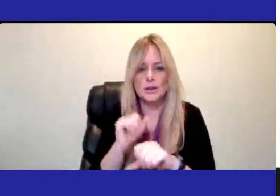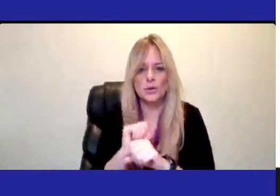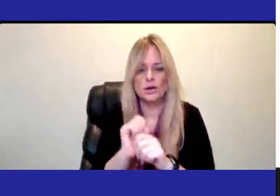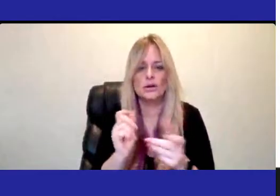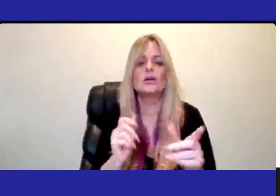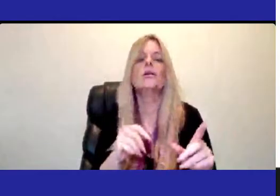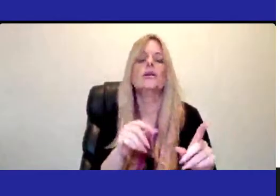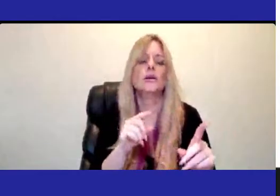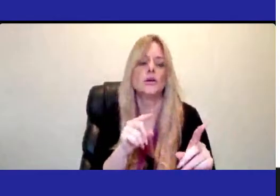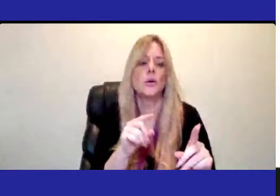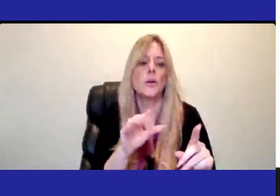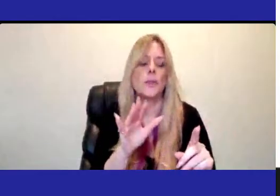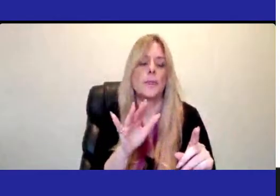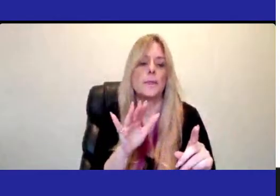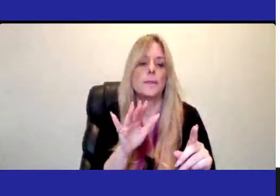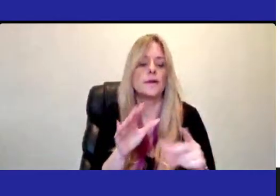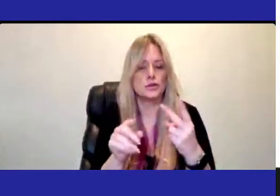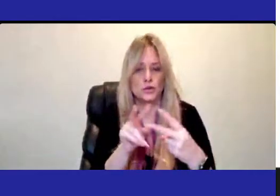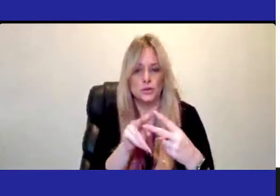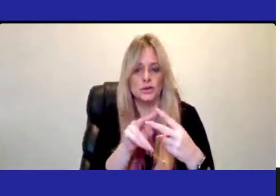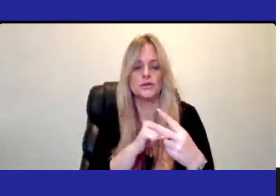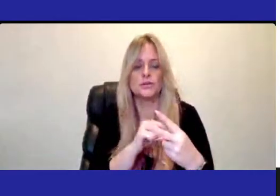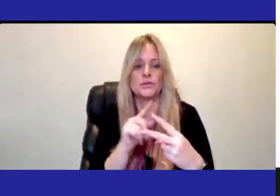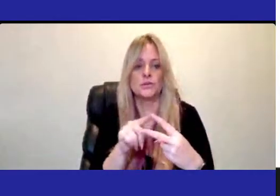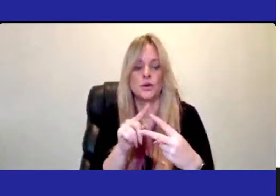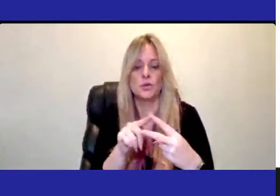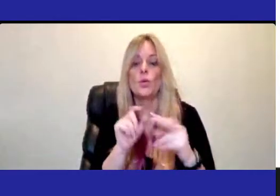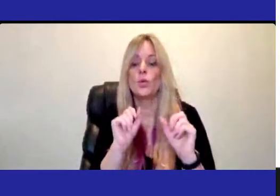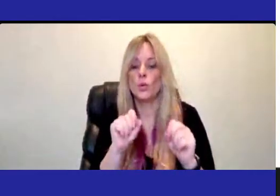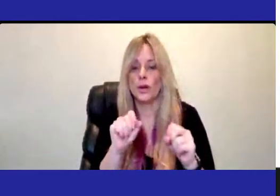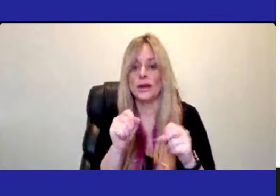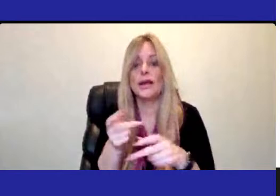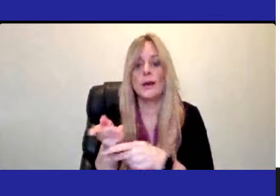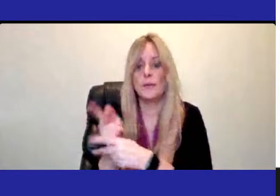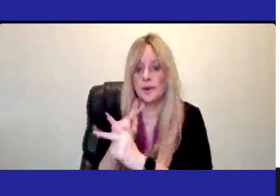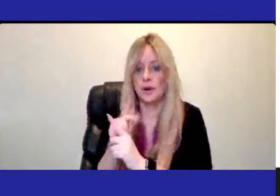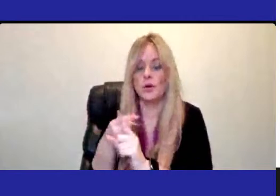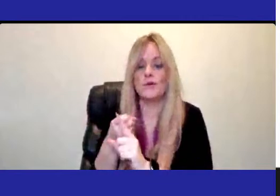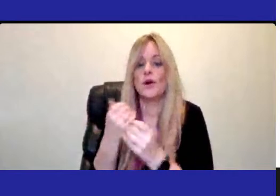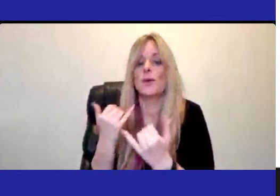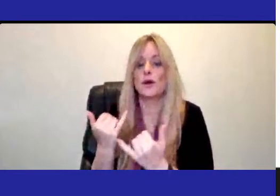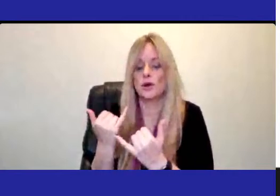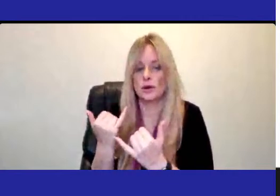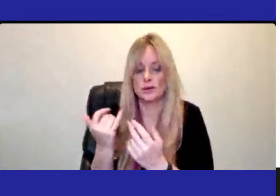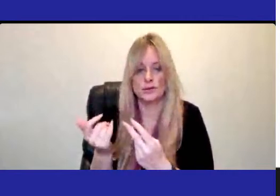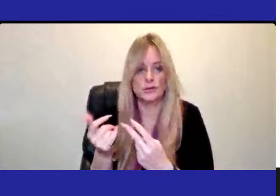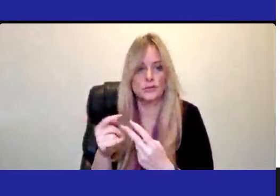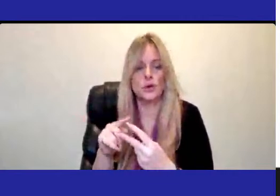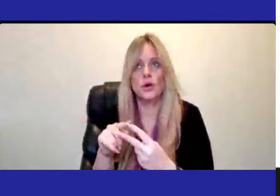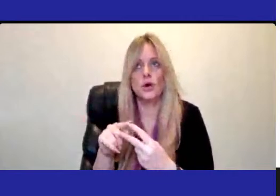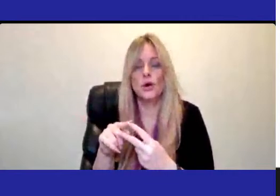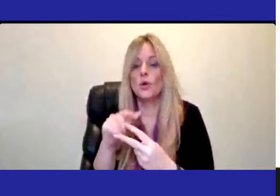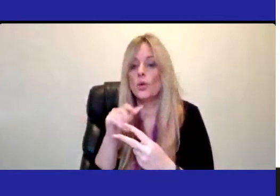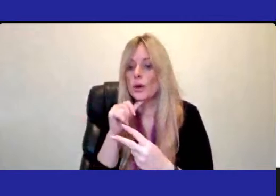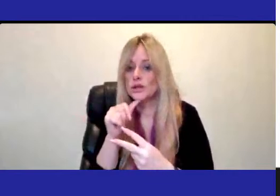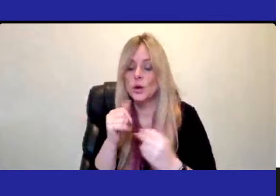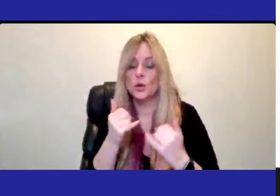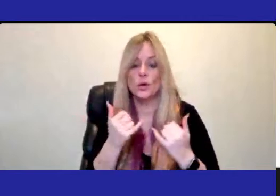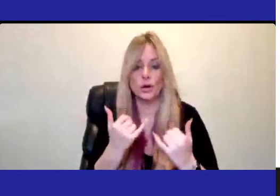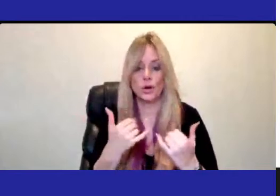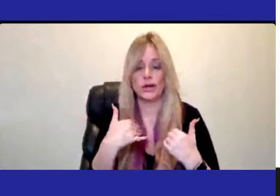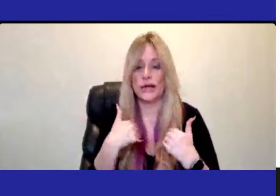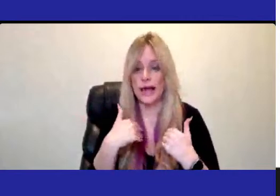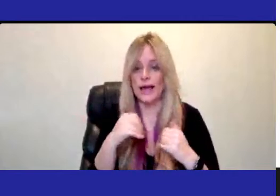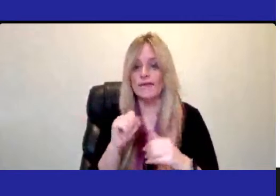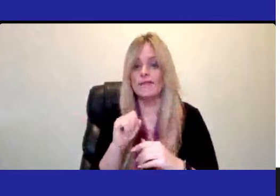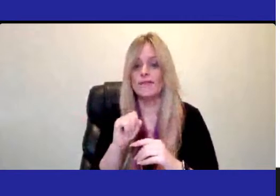So two things. One is that we can certainly borrow from our current. We don't currently have slots assigned to